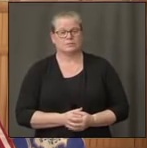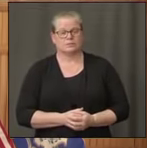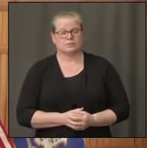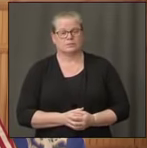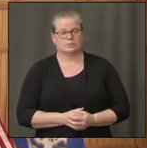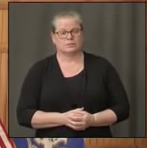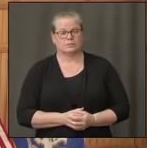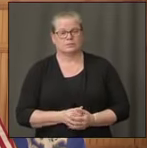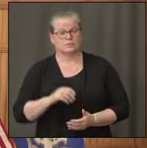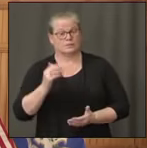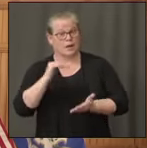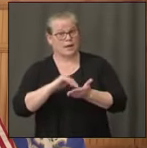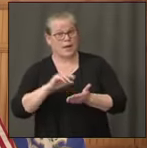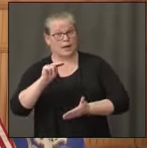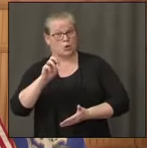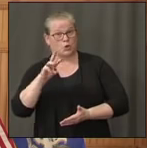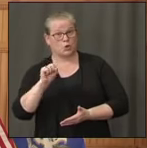News 12.